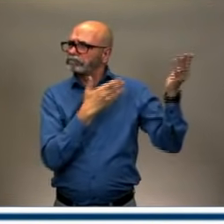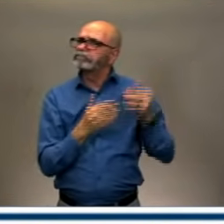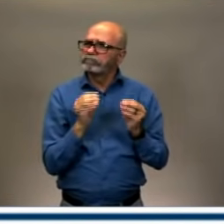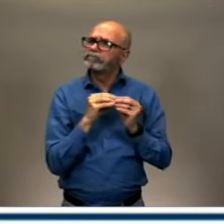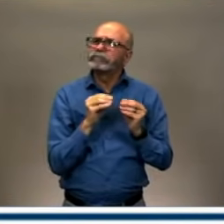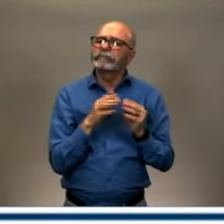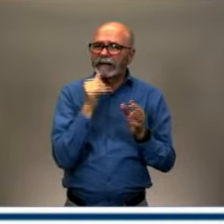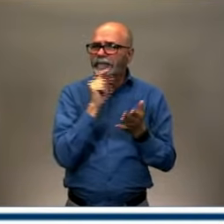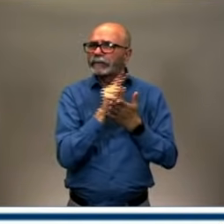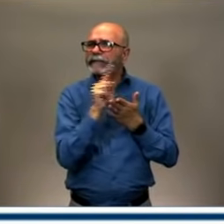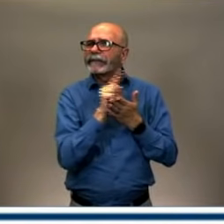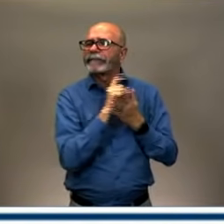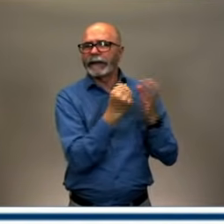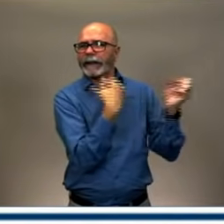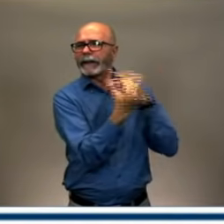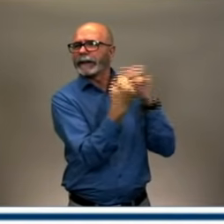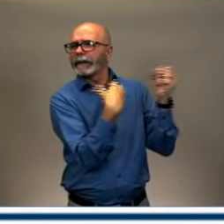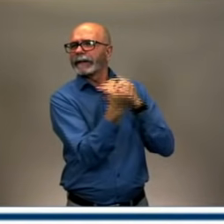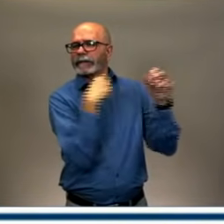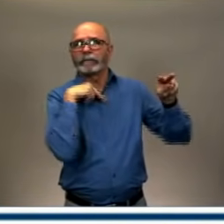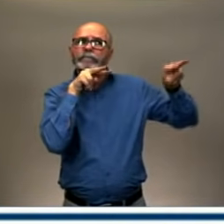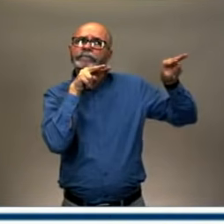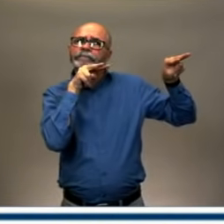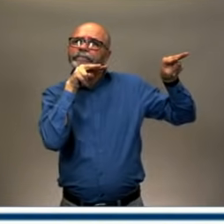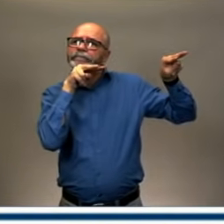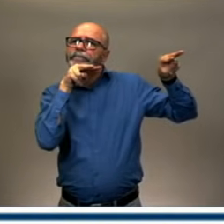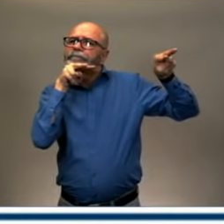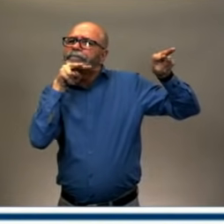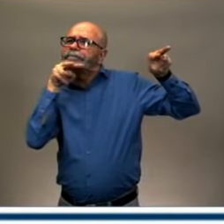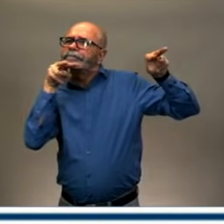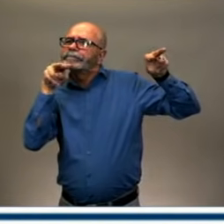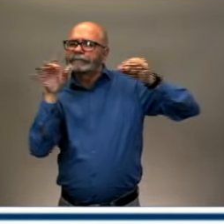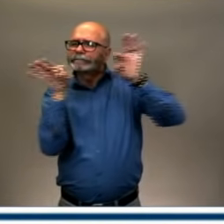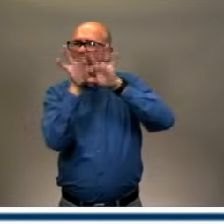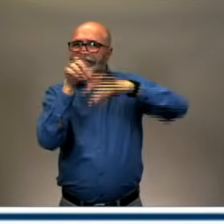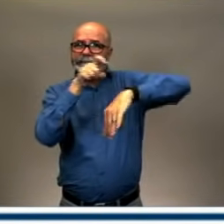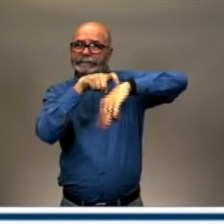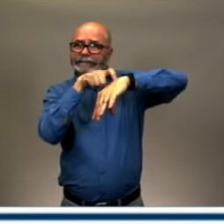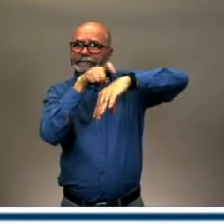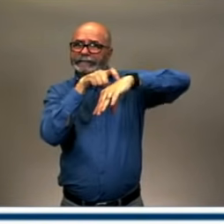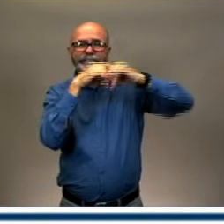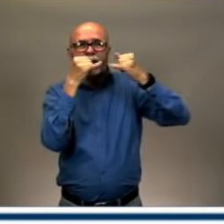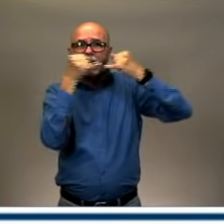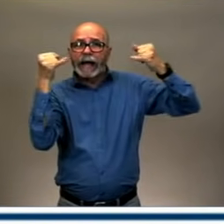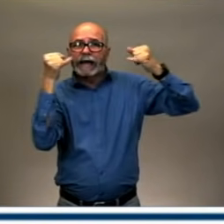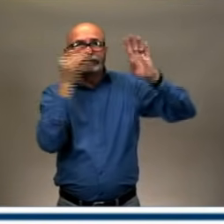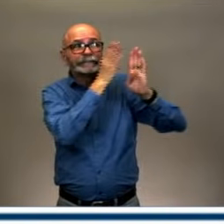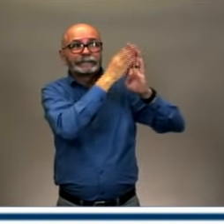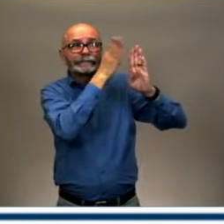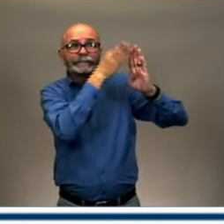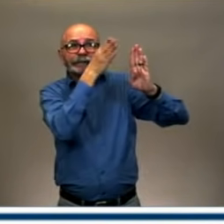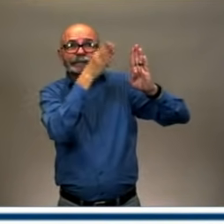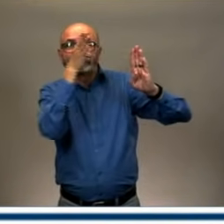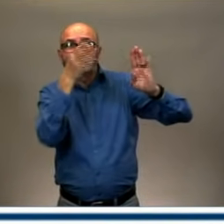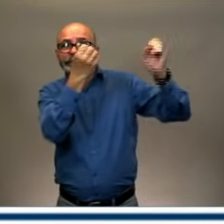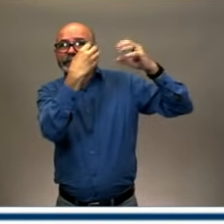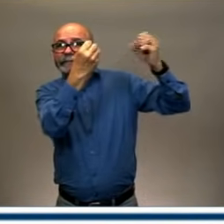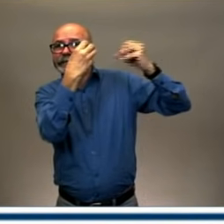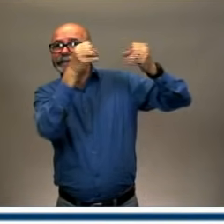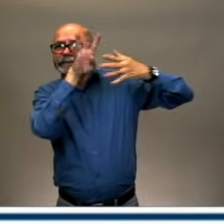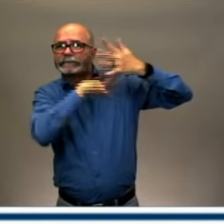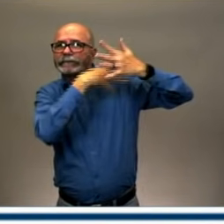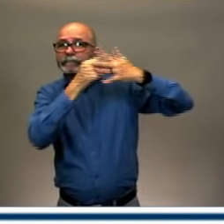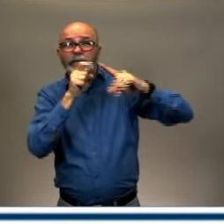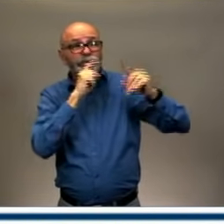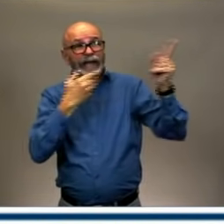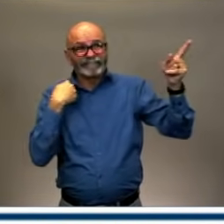weekly, that they keep the timeline. They've assured us, assured all Canadians that they have contracts